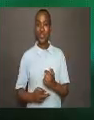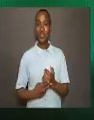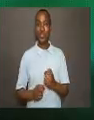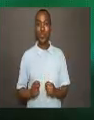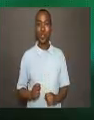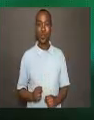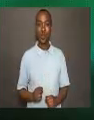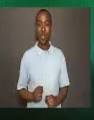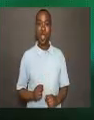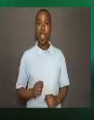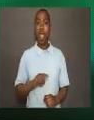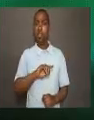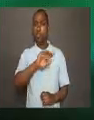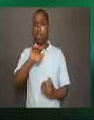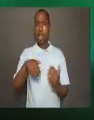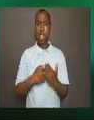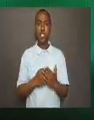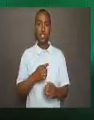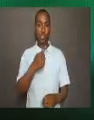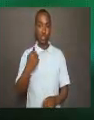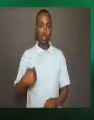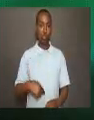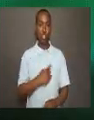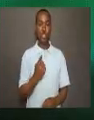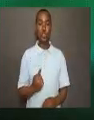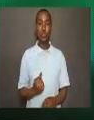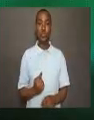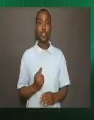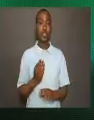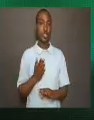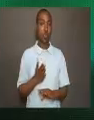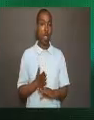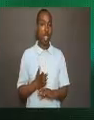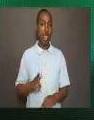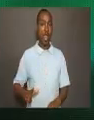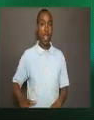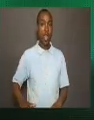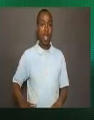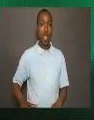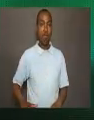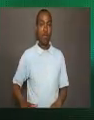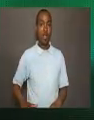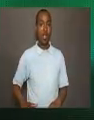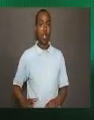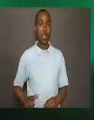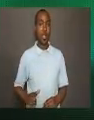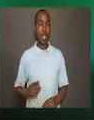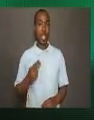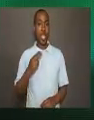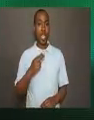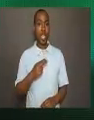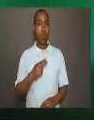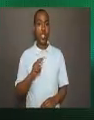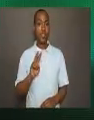general circulation. In turn, the liver is drained by the